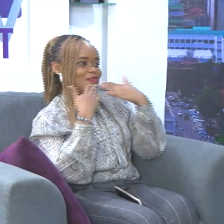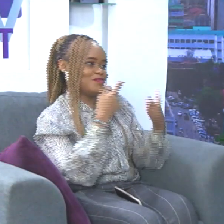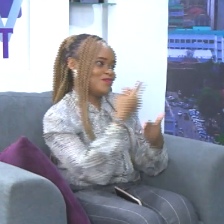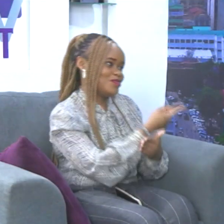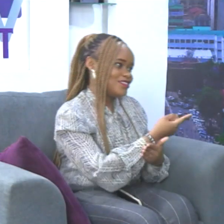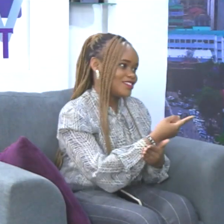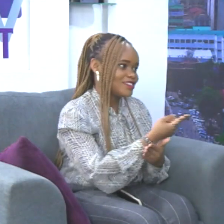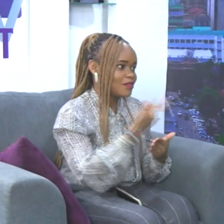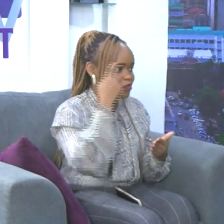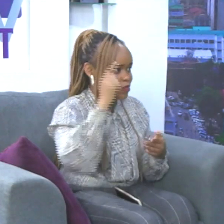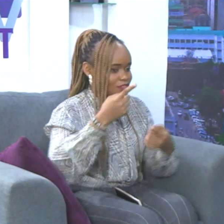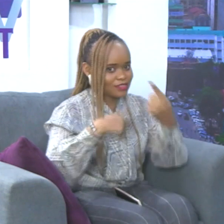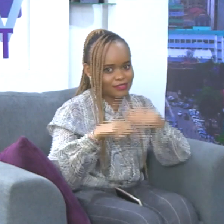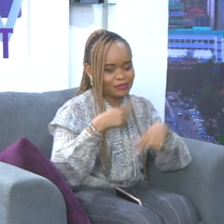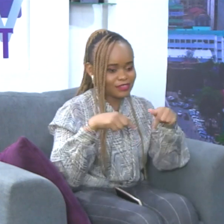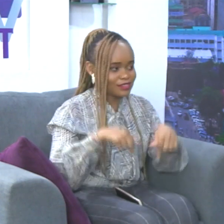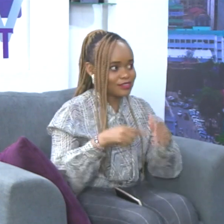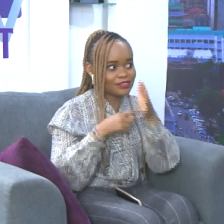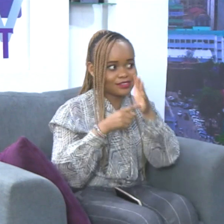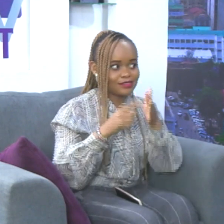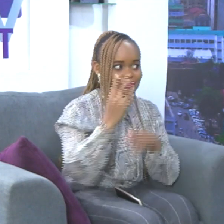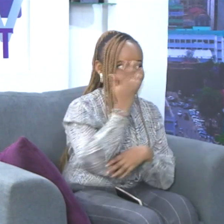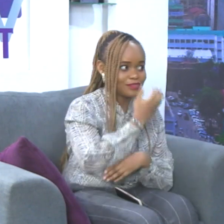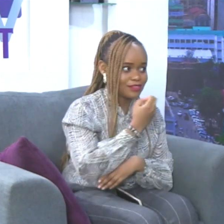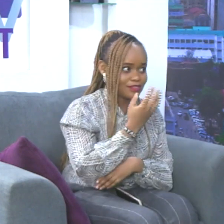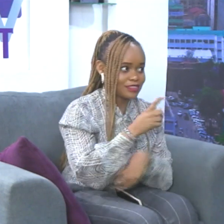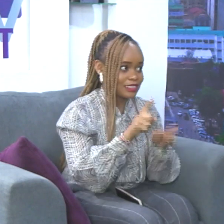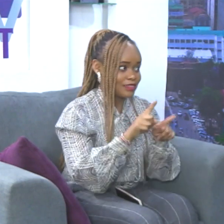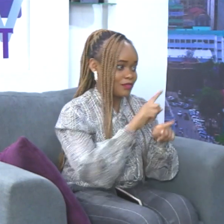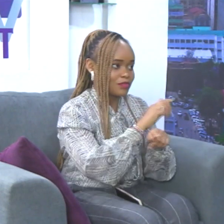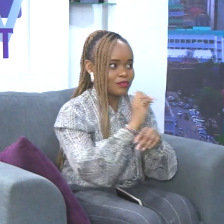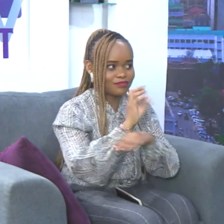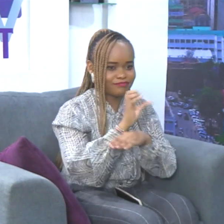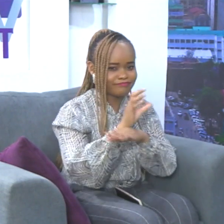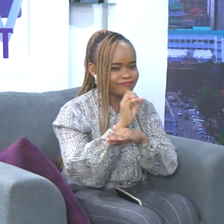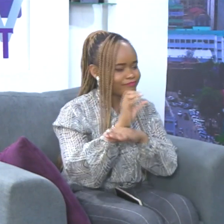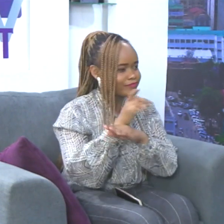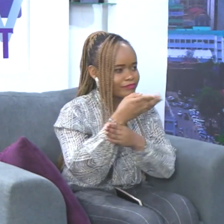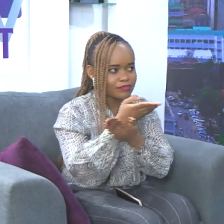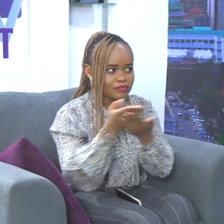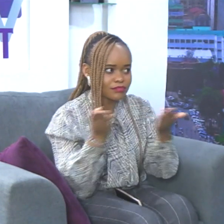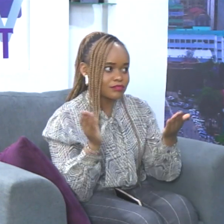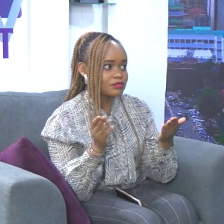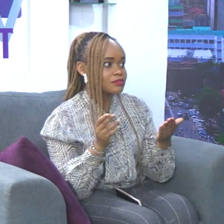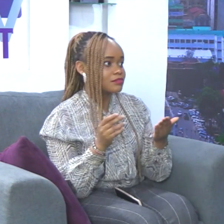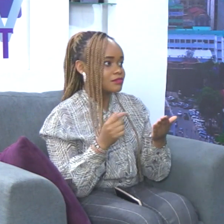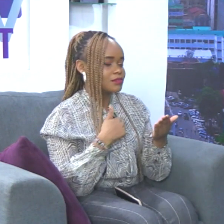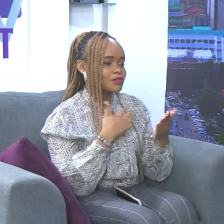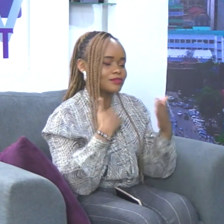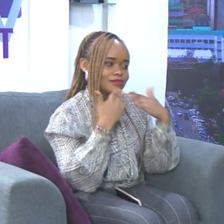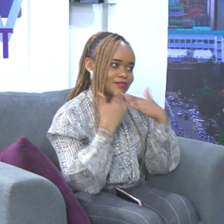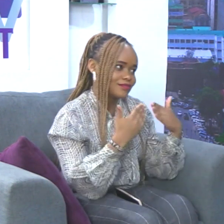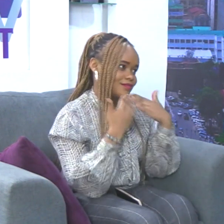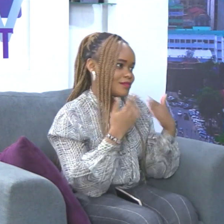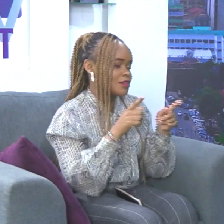Okay. I would really want to thank you for coming here to Glamour Show. Thank you so much even for the advice and the